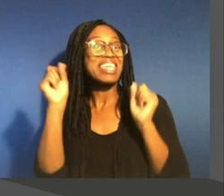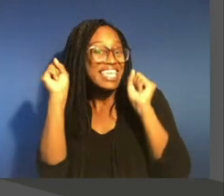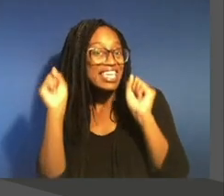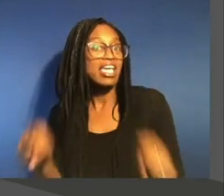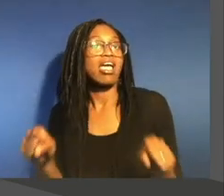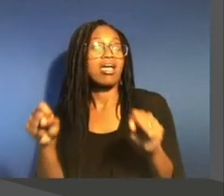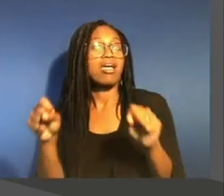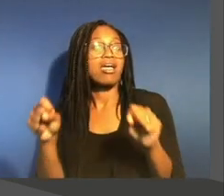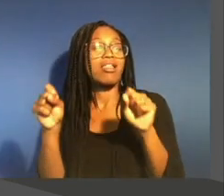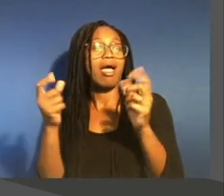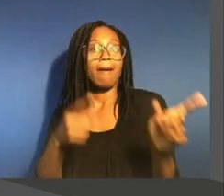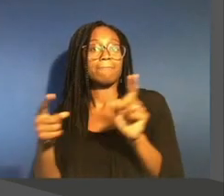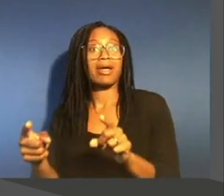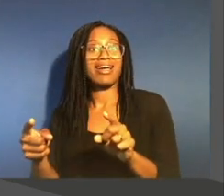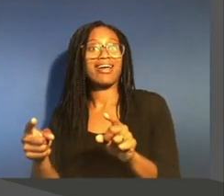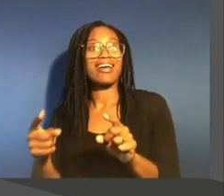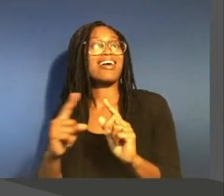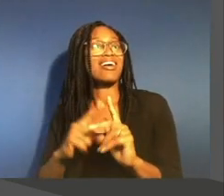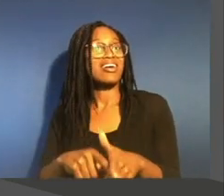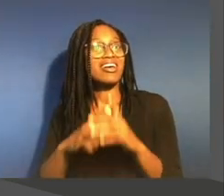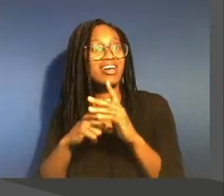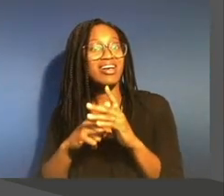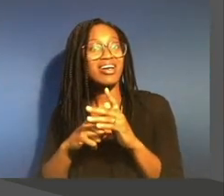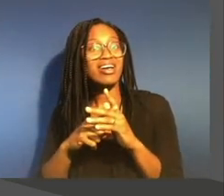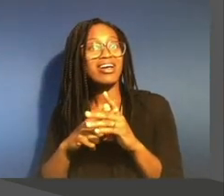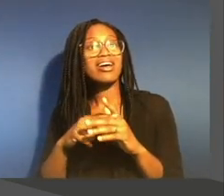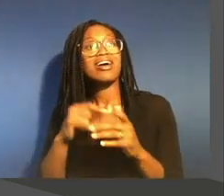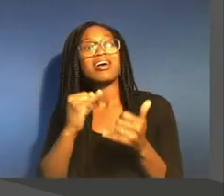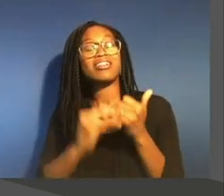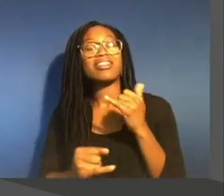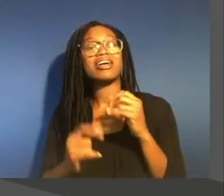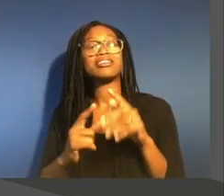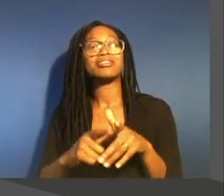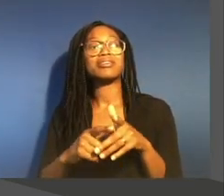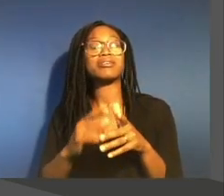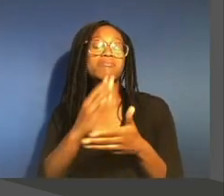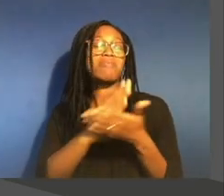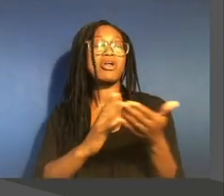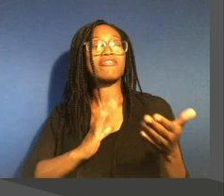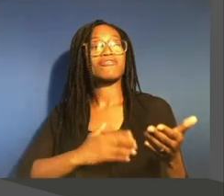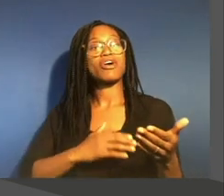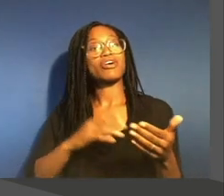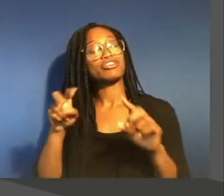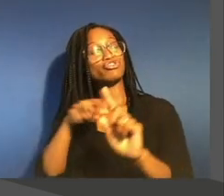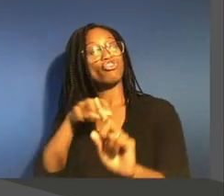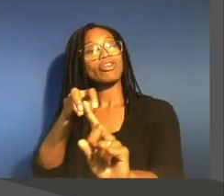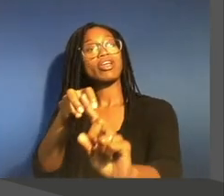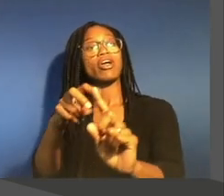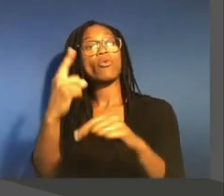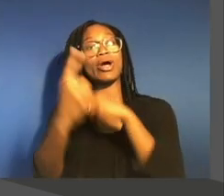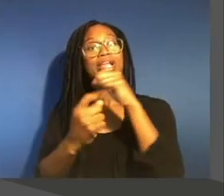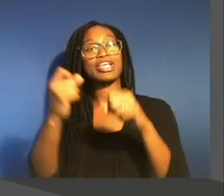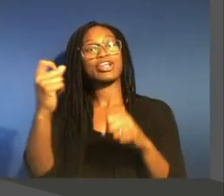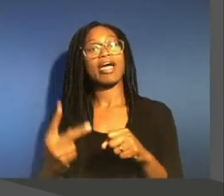where we started the last part of the journey. 1 year and a half ago, I said, let's